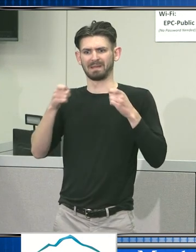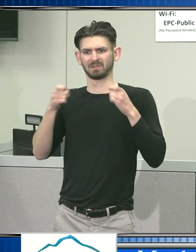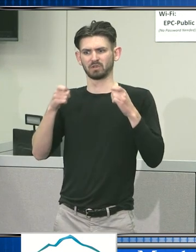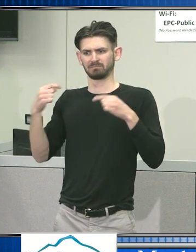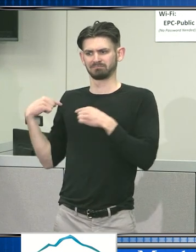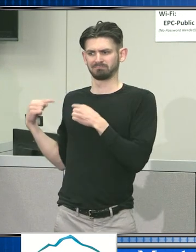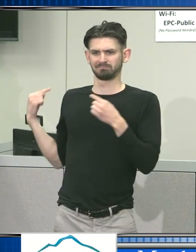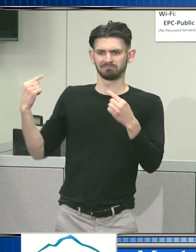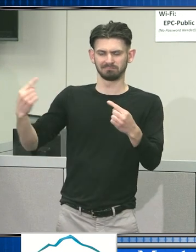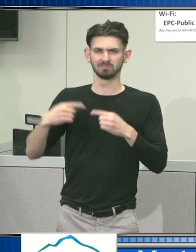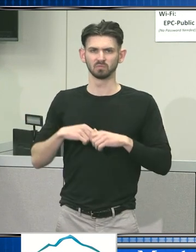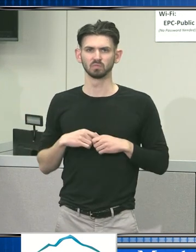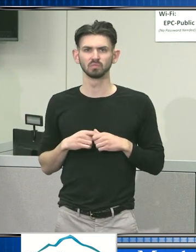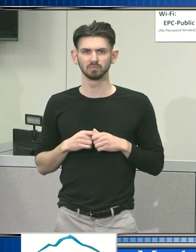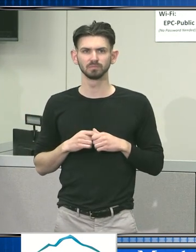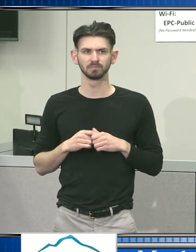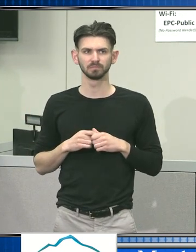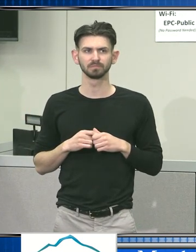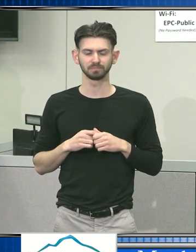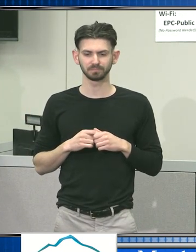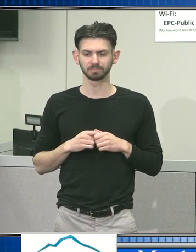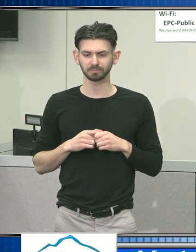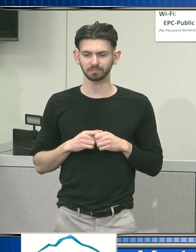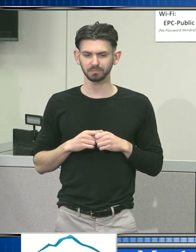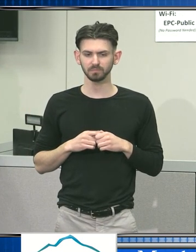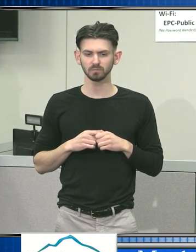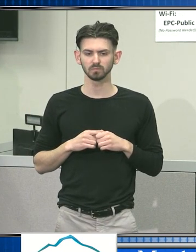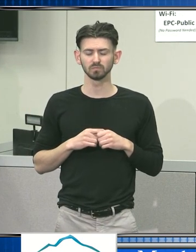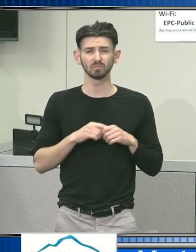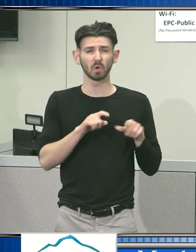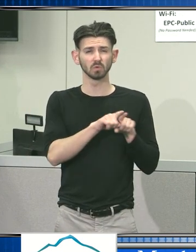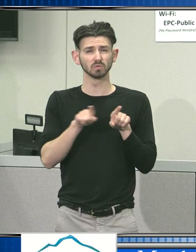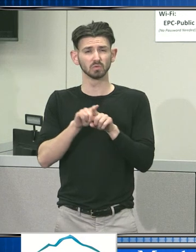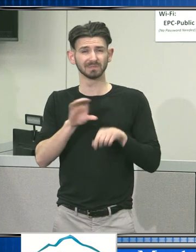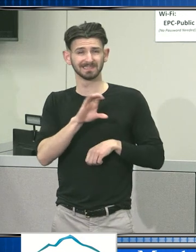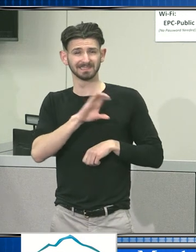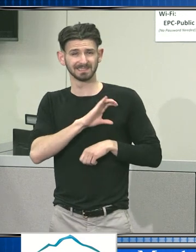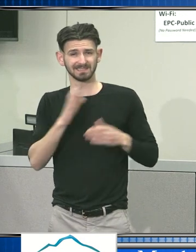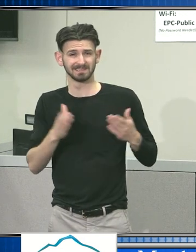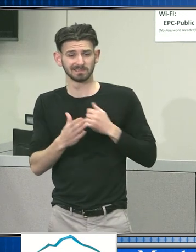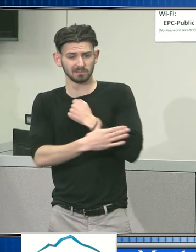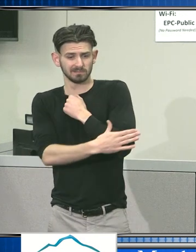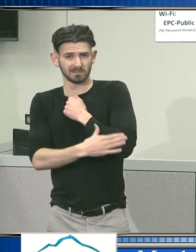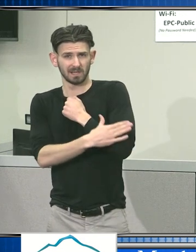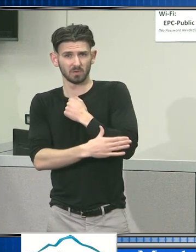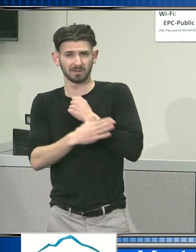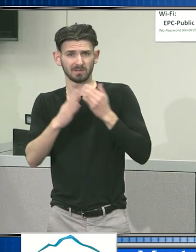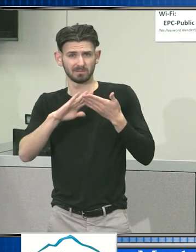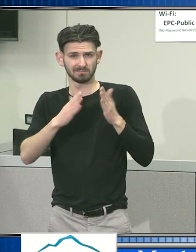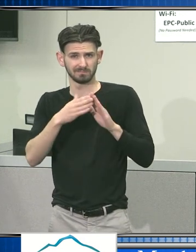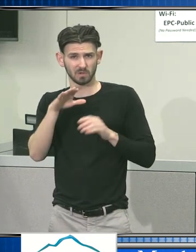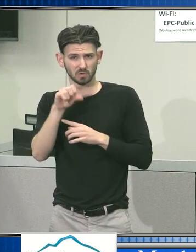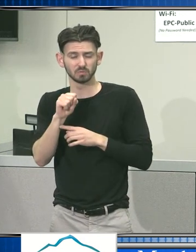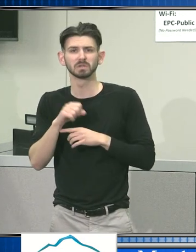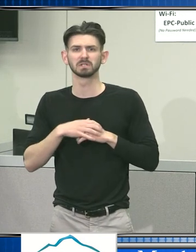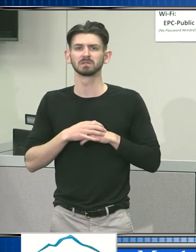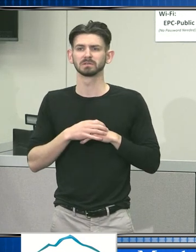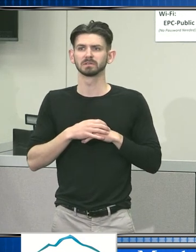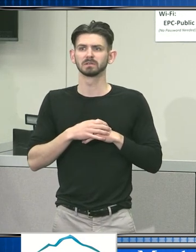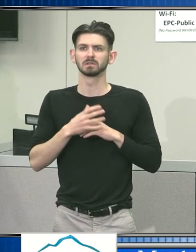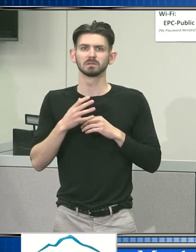possible. Yeah, I want to reassure the citizens of El Paso County, we are open for